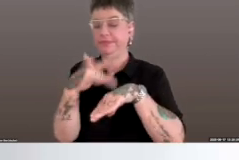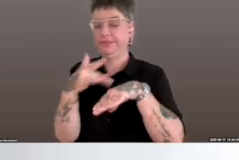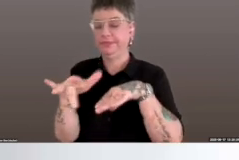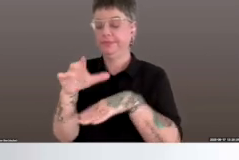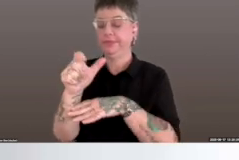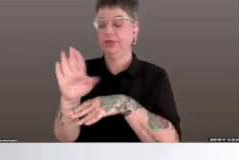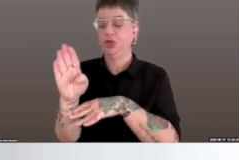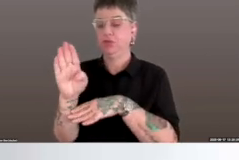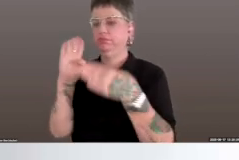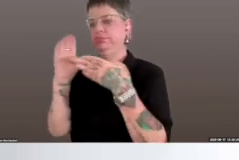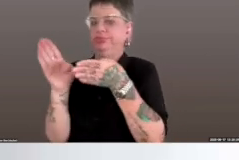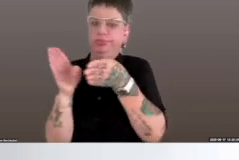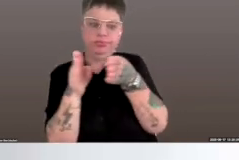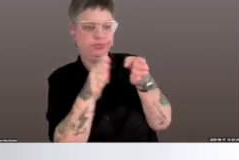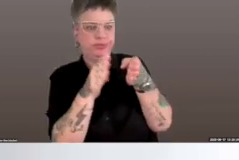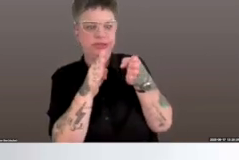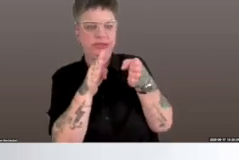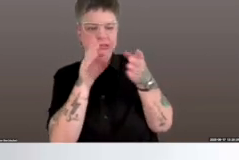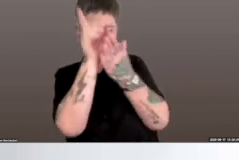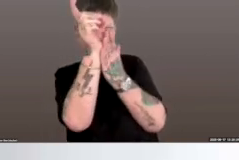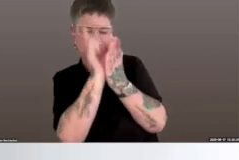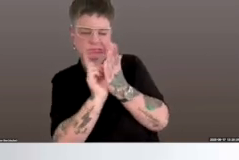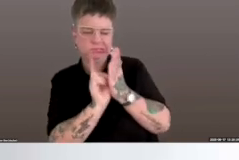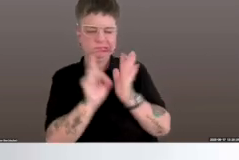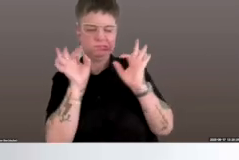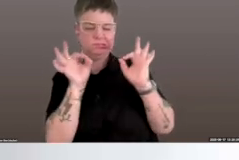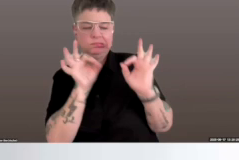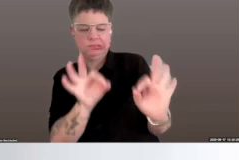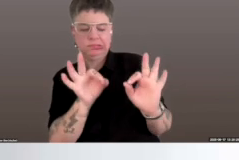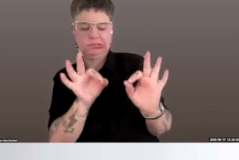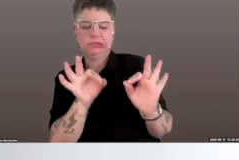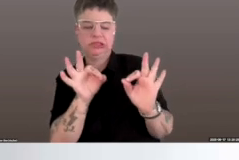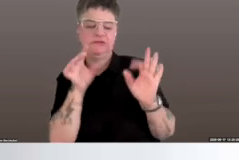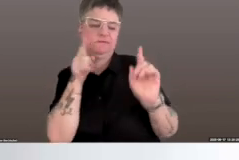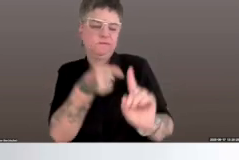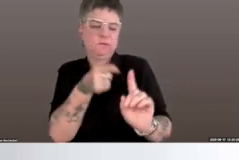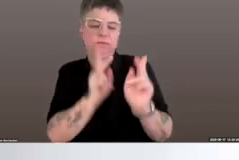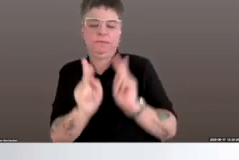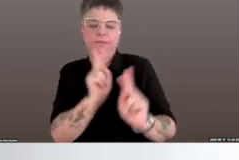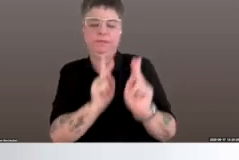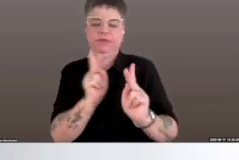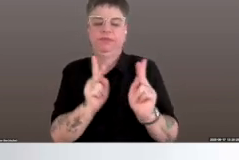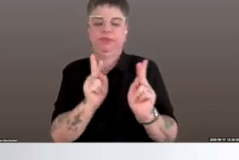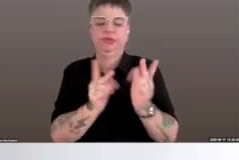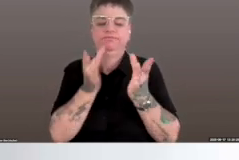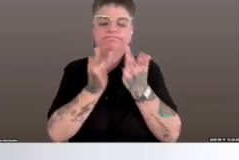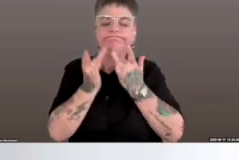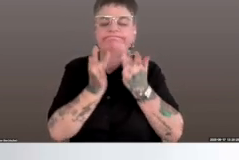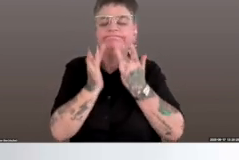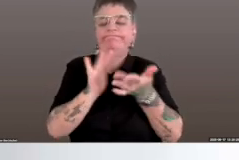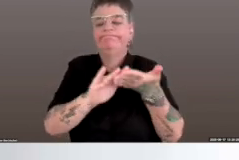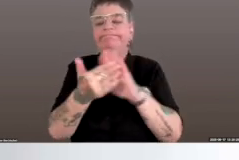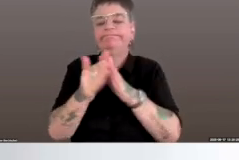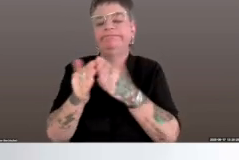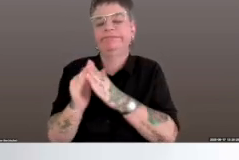to tailor incentive projects toward people who live in disadvantaged communities. This is around the time